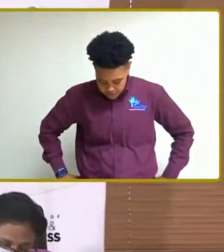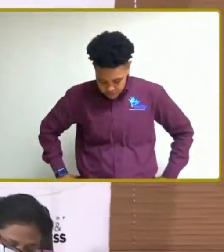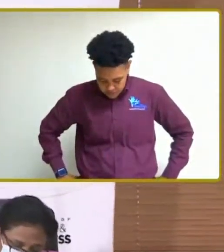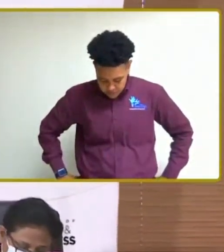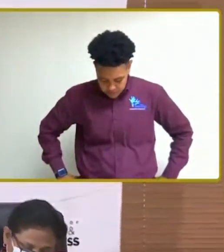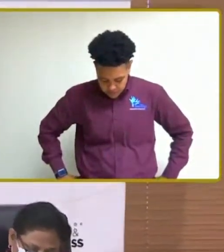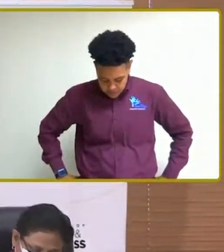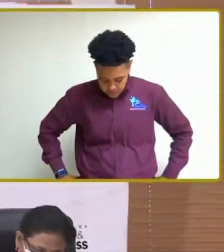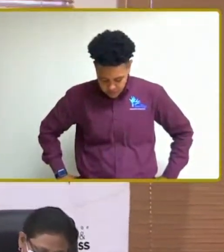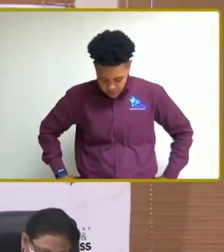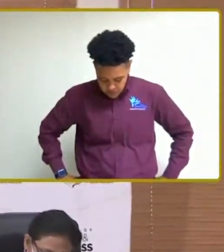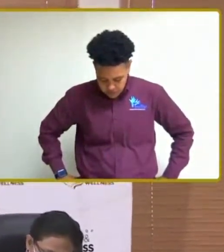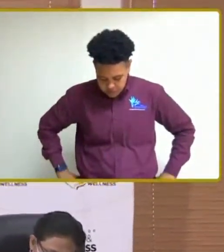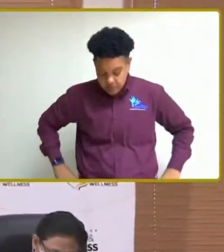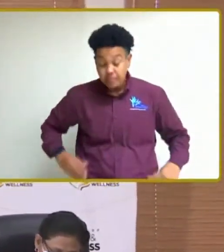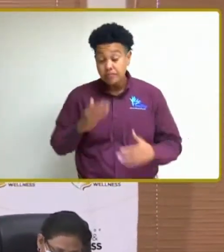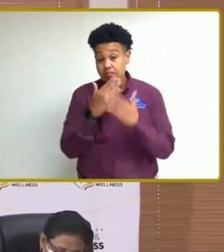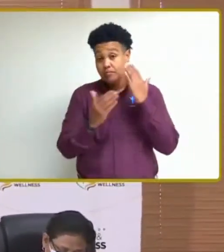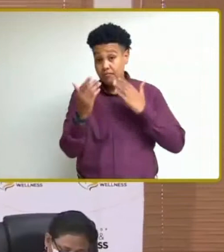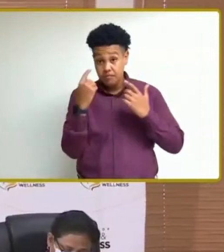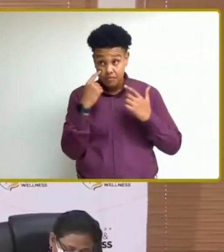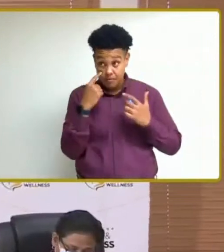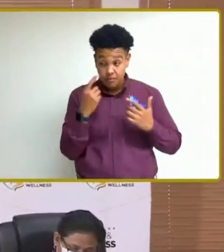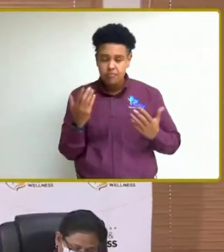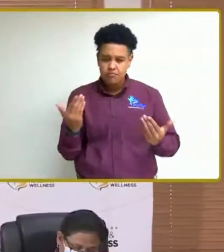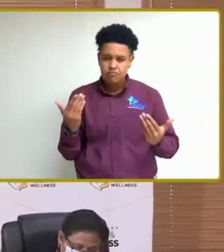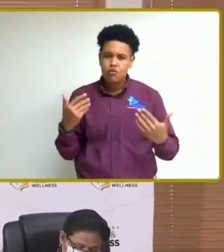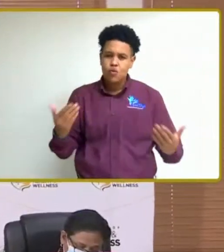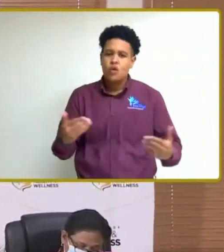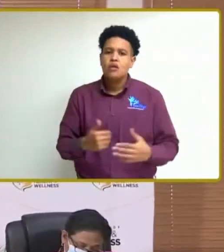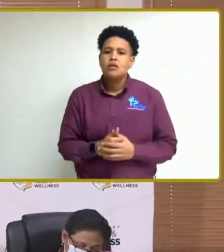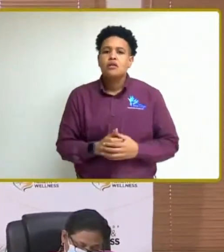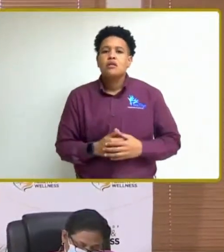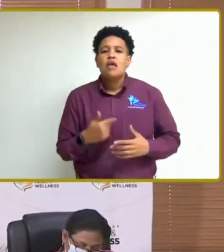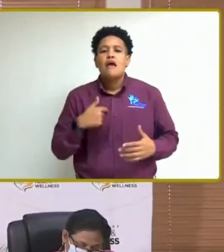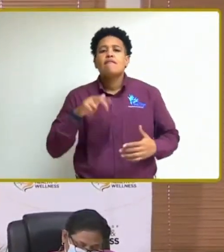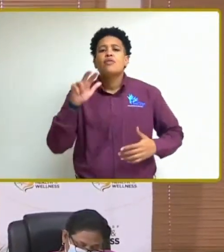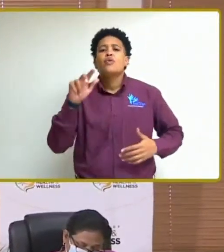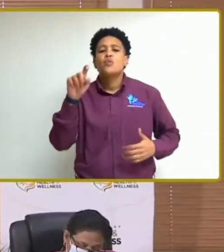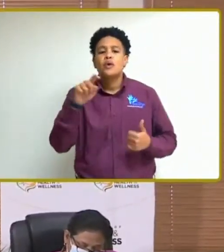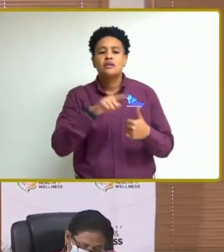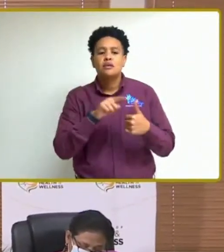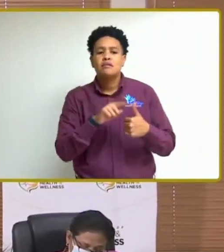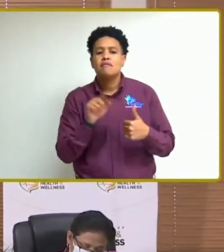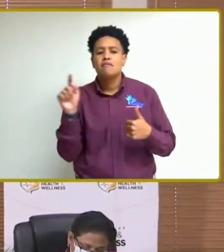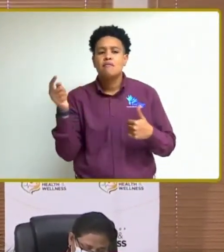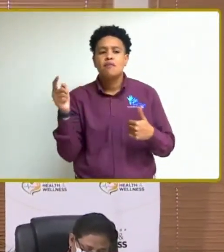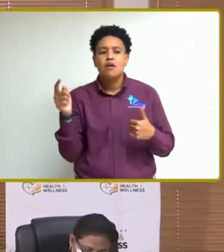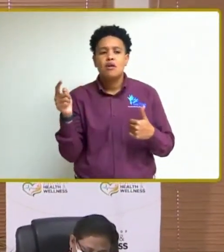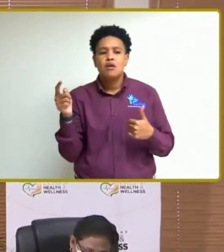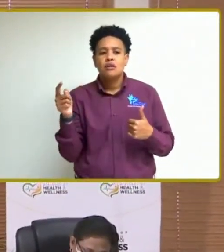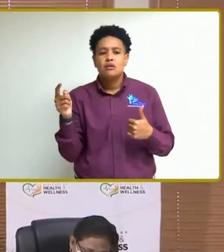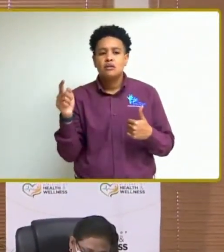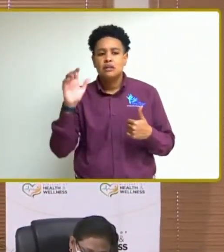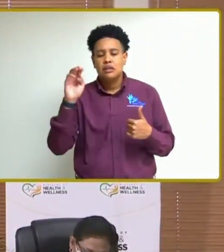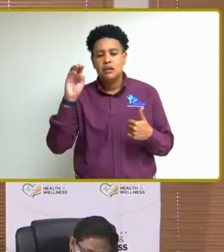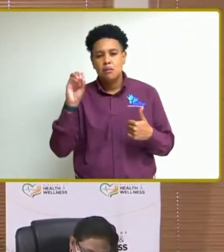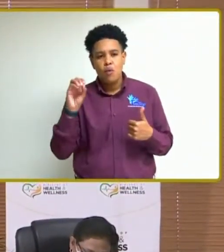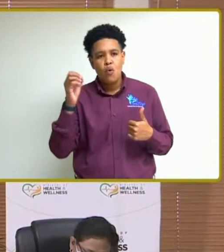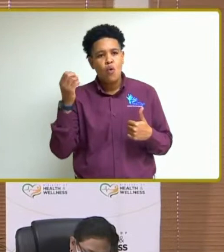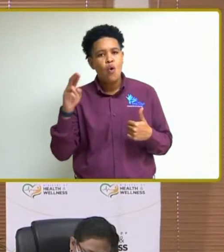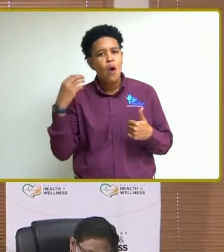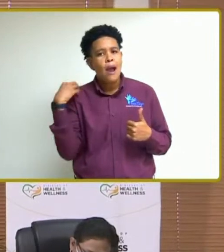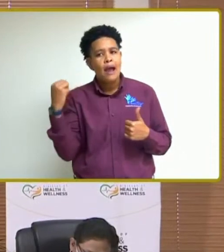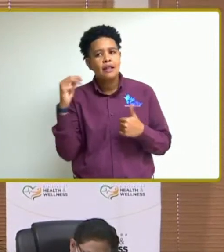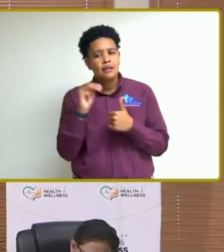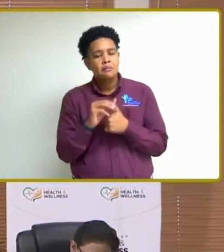Morning. Are you hearing me? Yes, good morning. Go ahead, please. Right. So I have three questions. First, either the CMO or the health